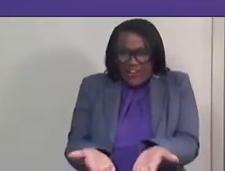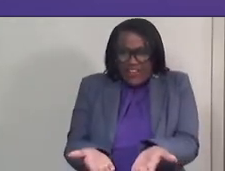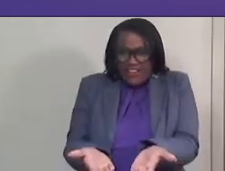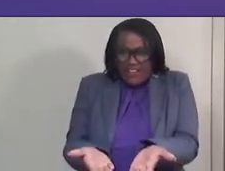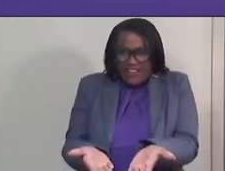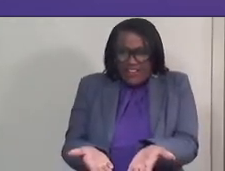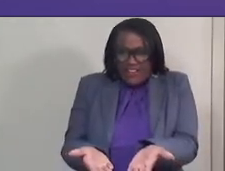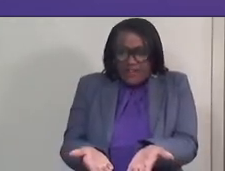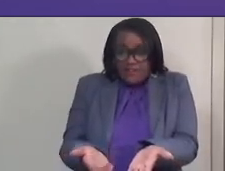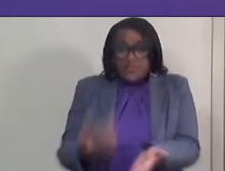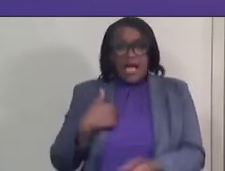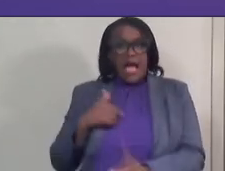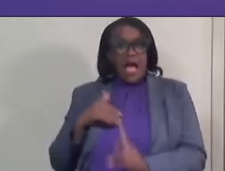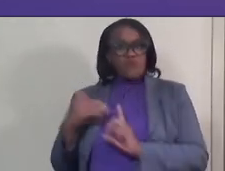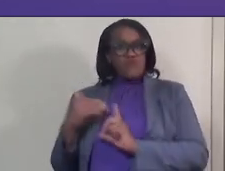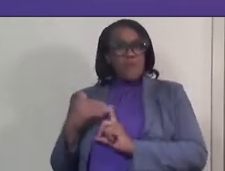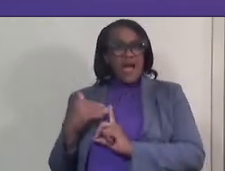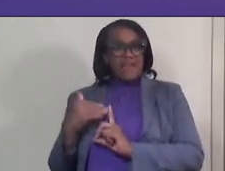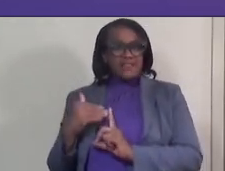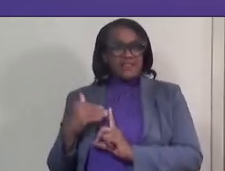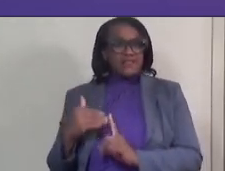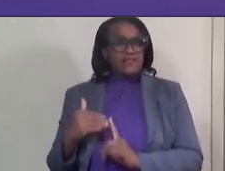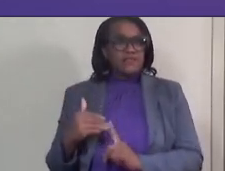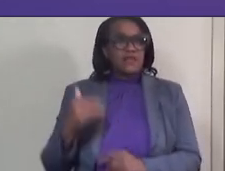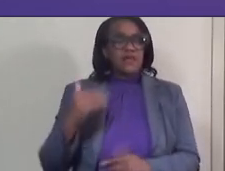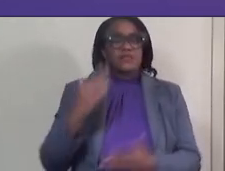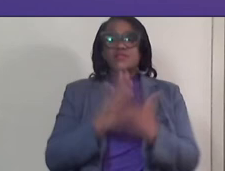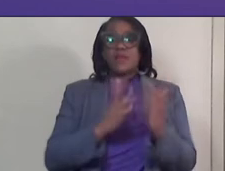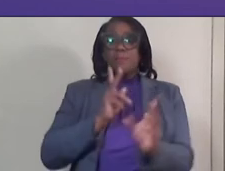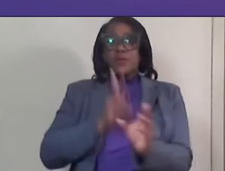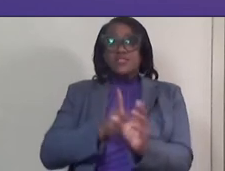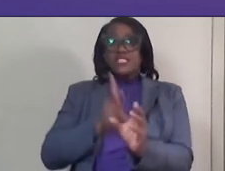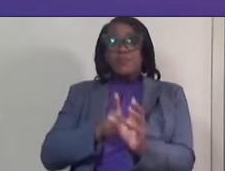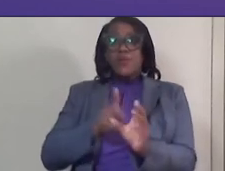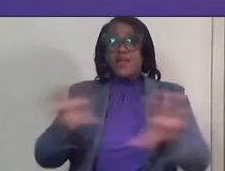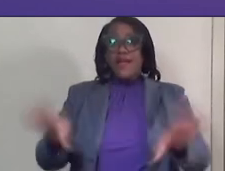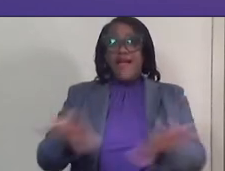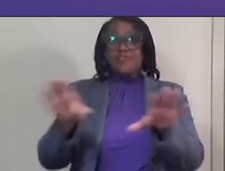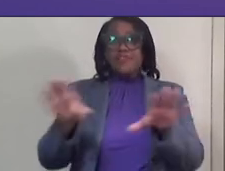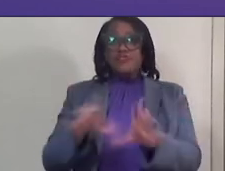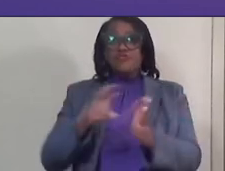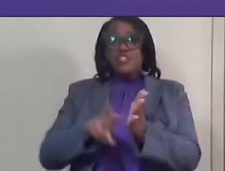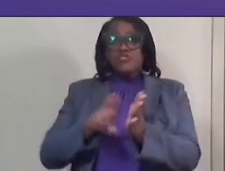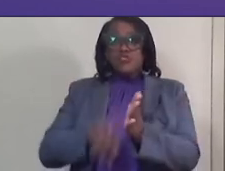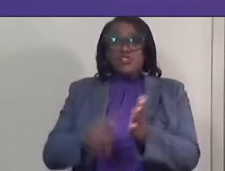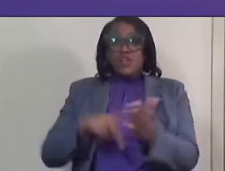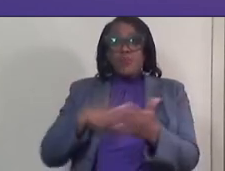I'm reminded of some participatory action research projects that